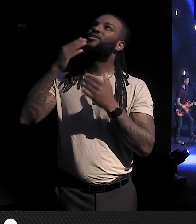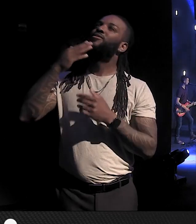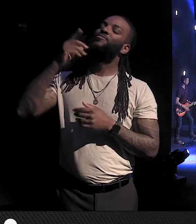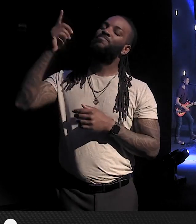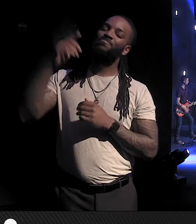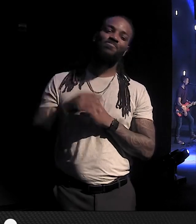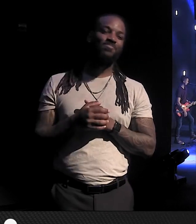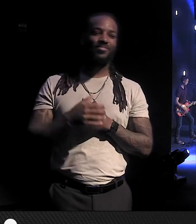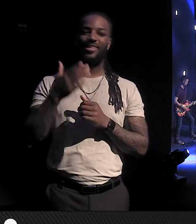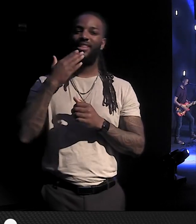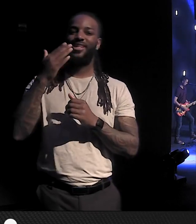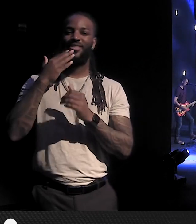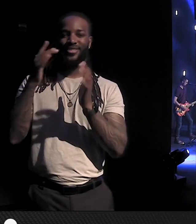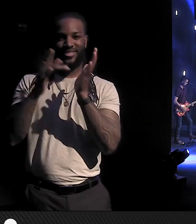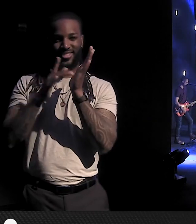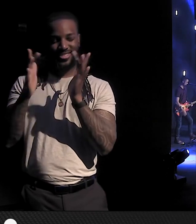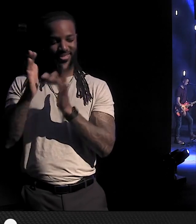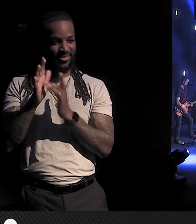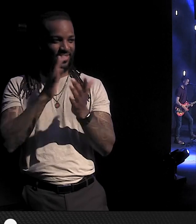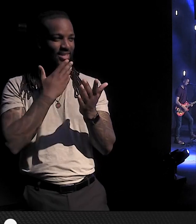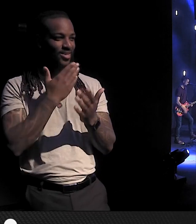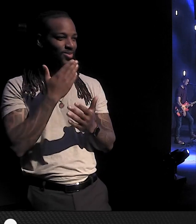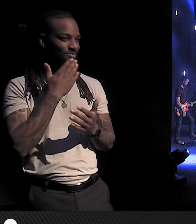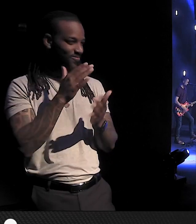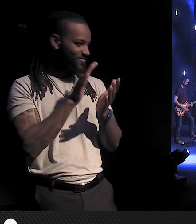morning? Thank you, Jesus. Thank you,